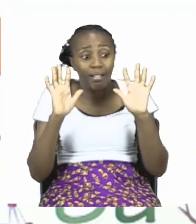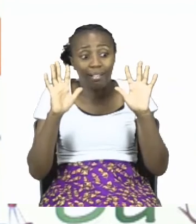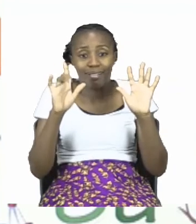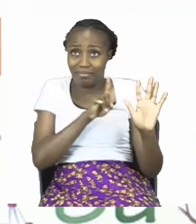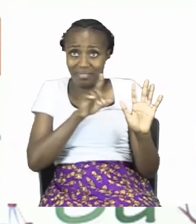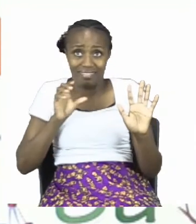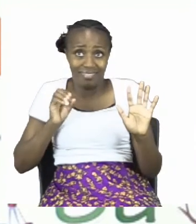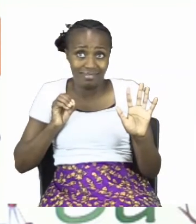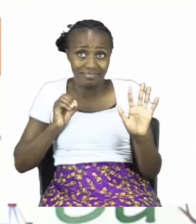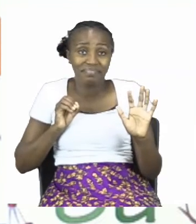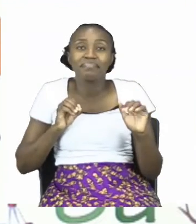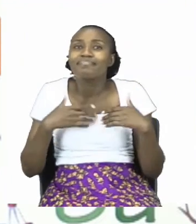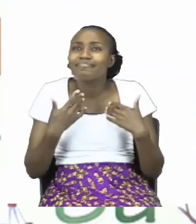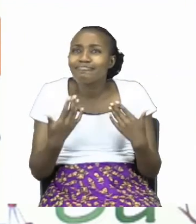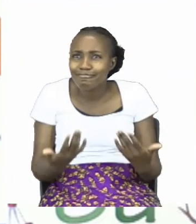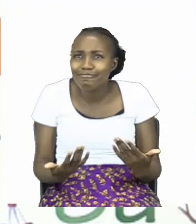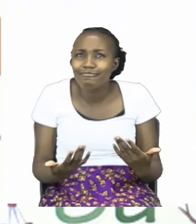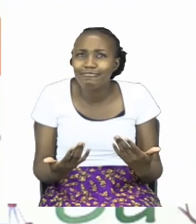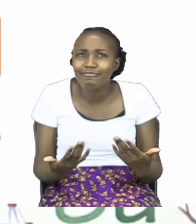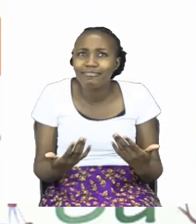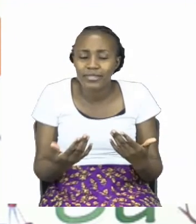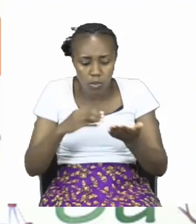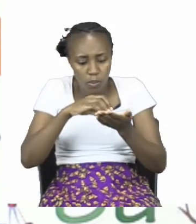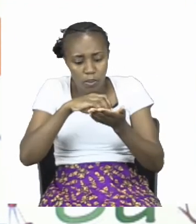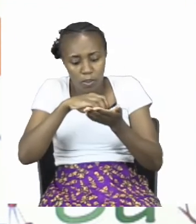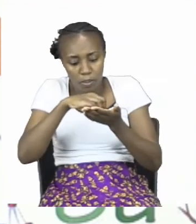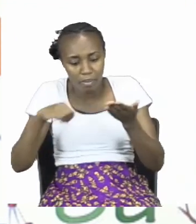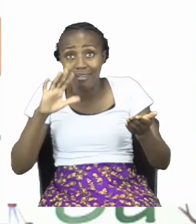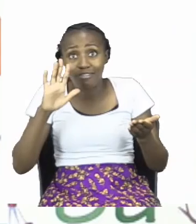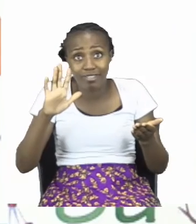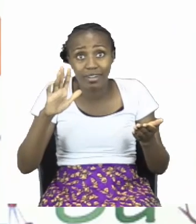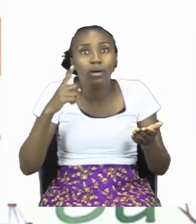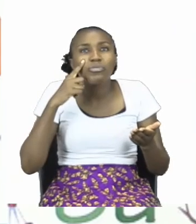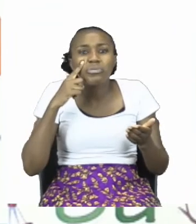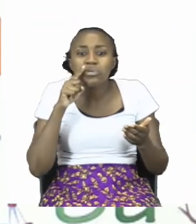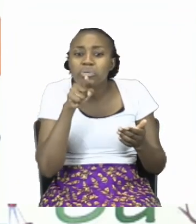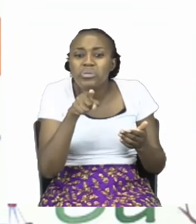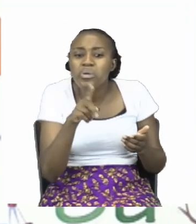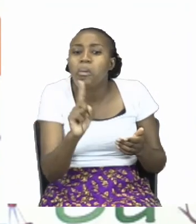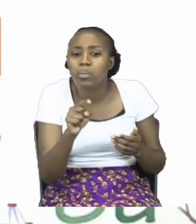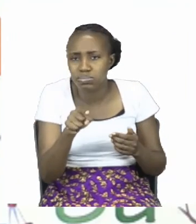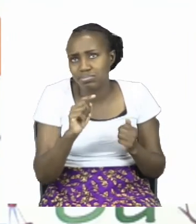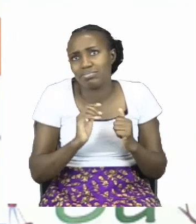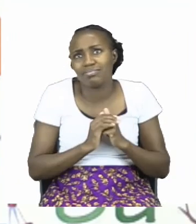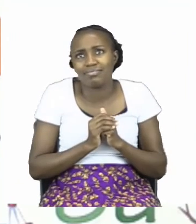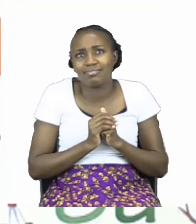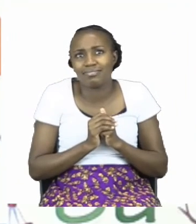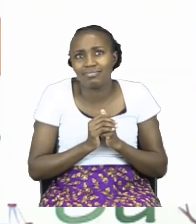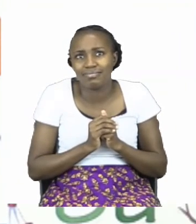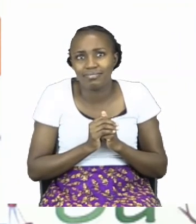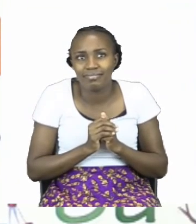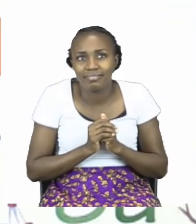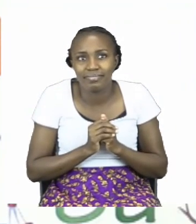fingers and we are going to take away 5 to try and find our middle